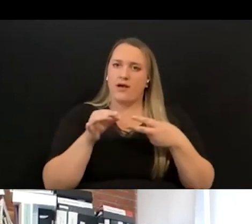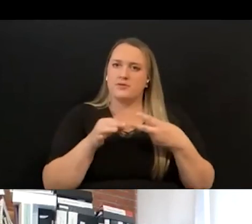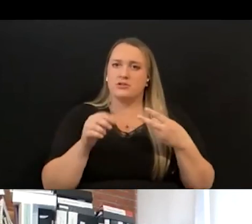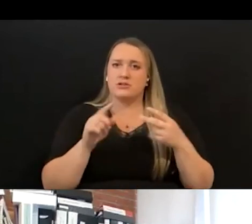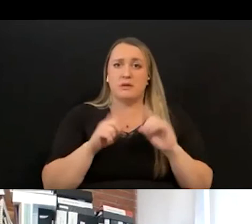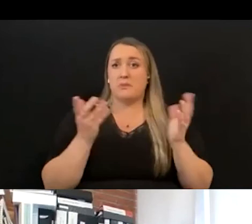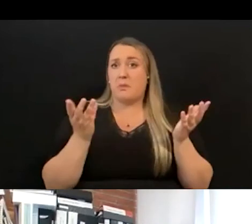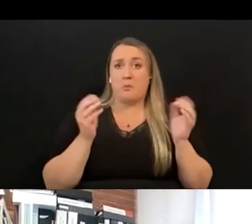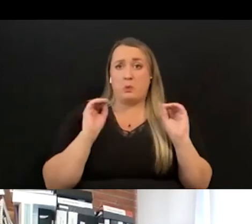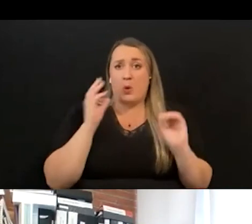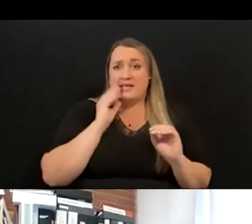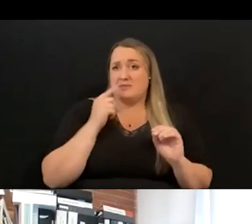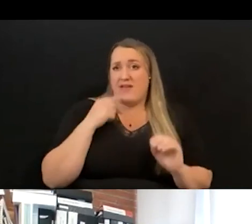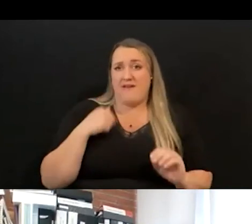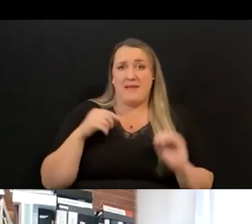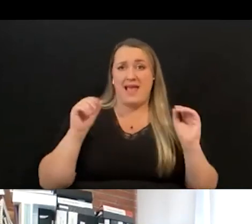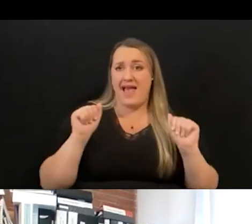no experience at all.